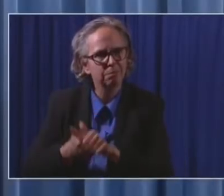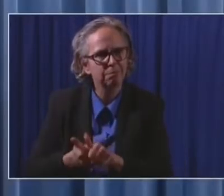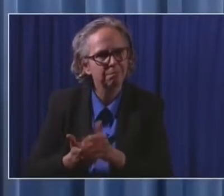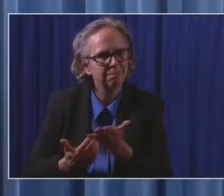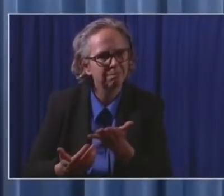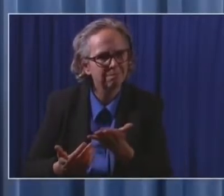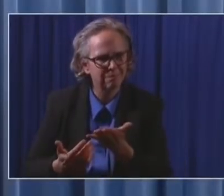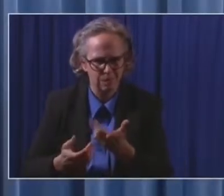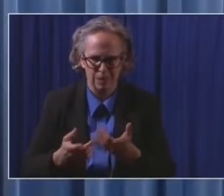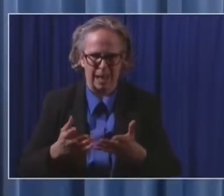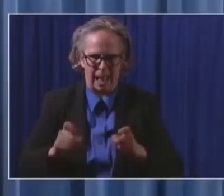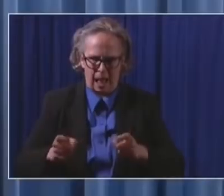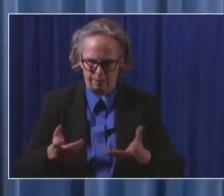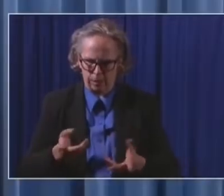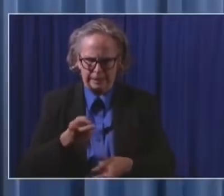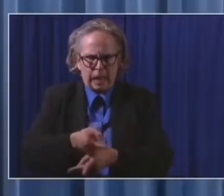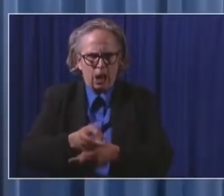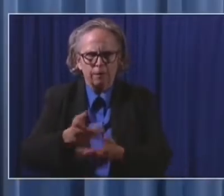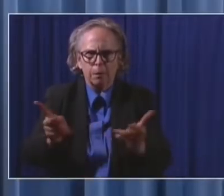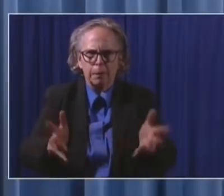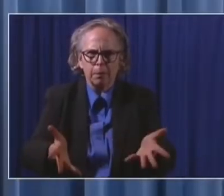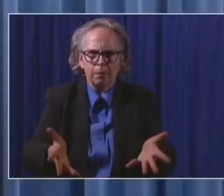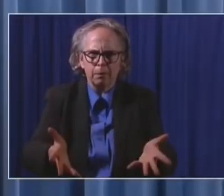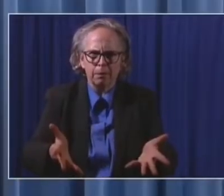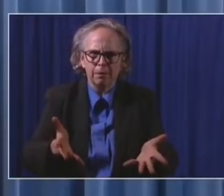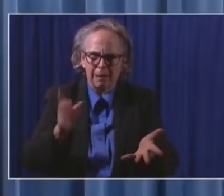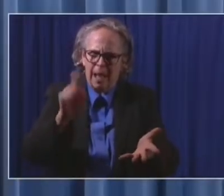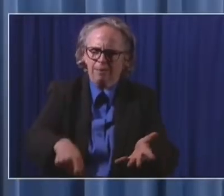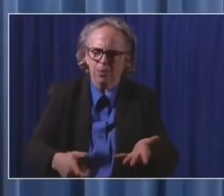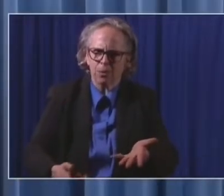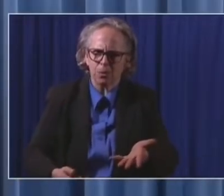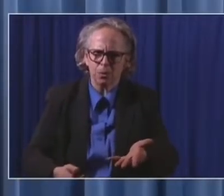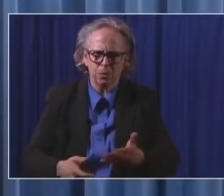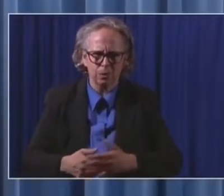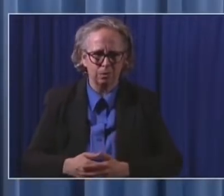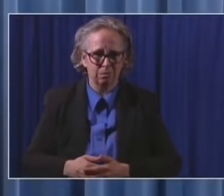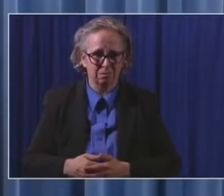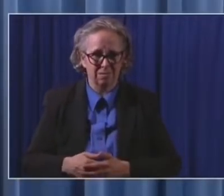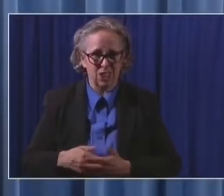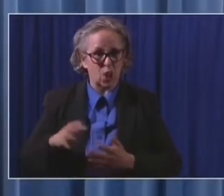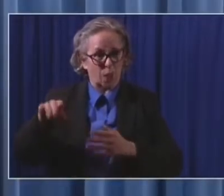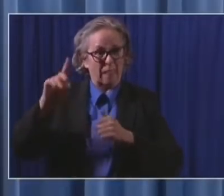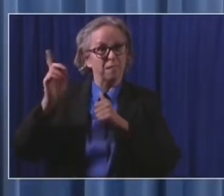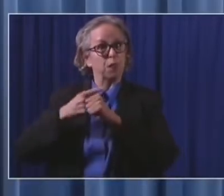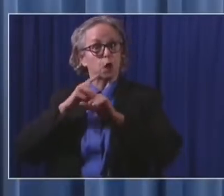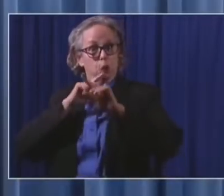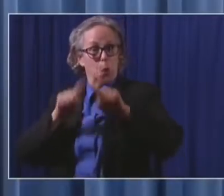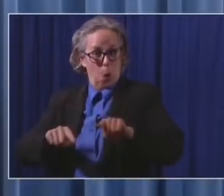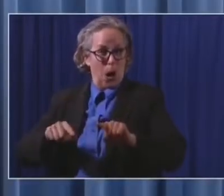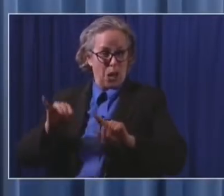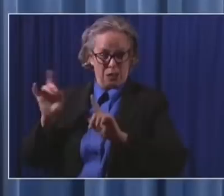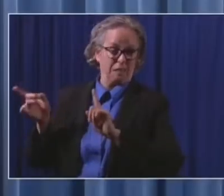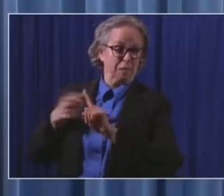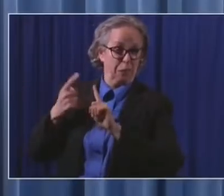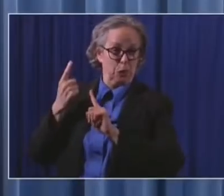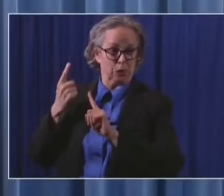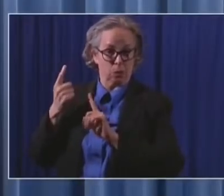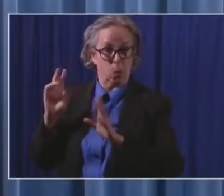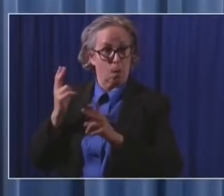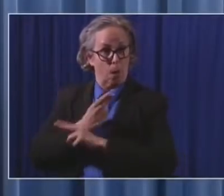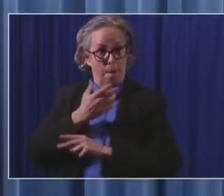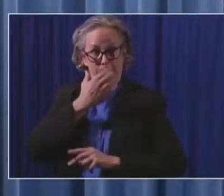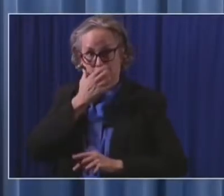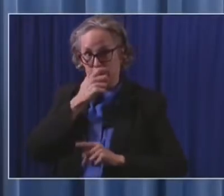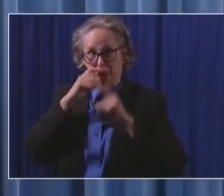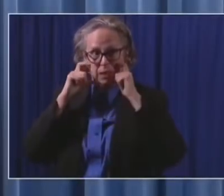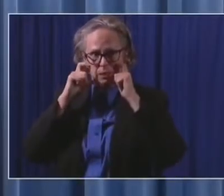lead, and a governor has an obligation to bring people along. I made the decision after we put out